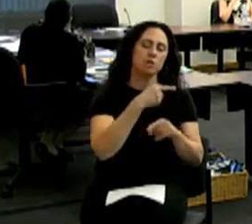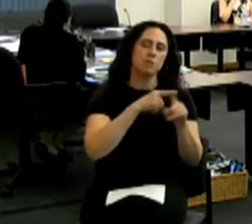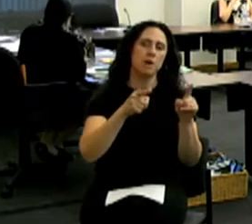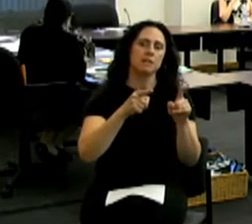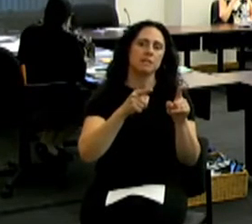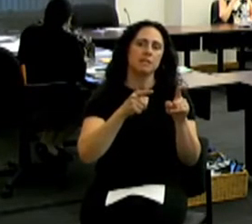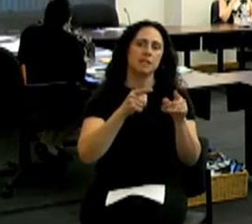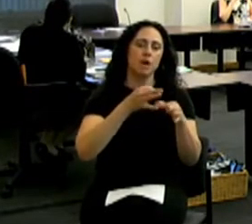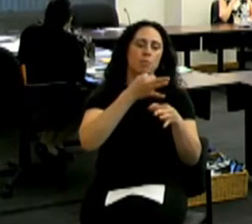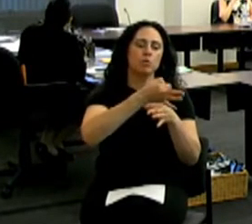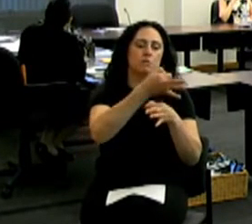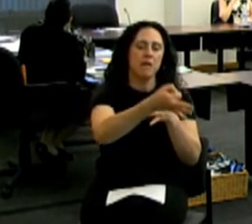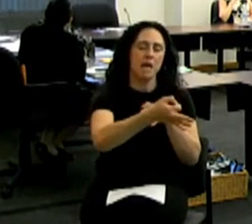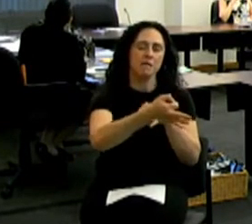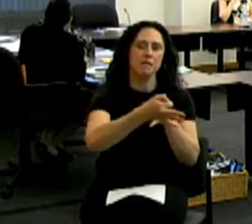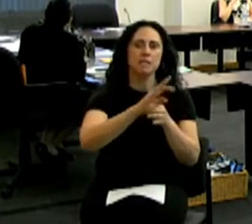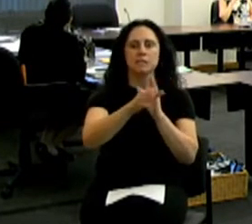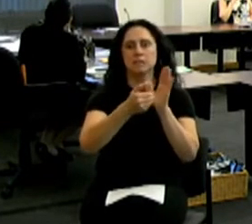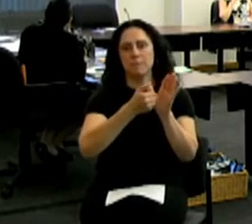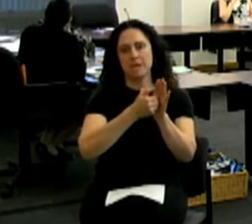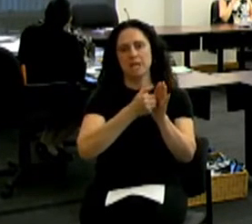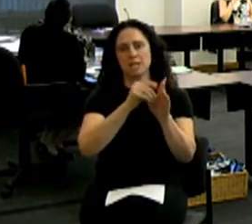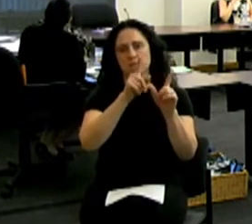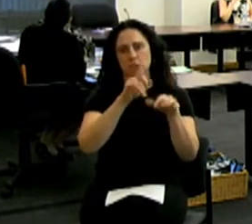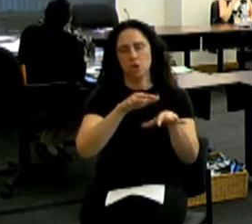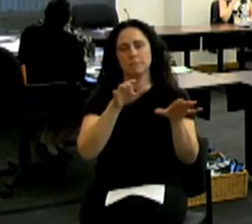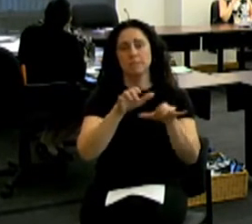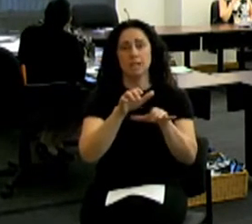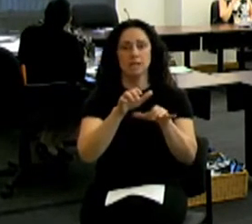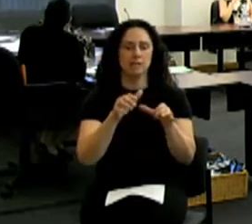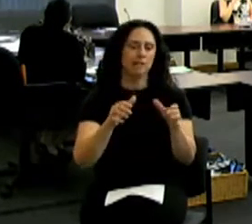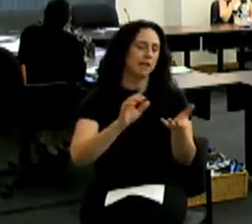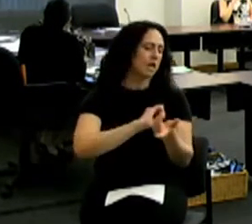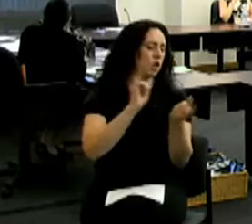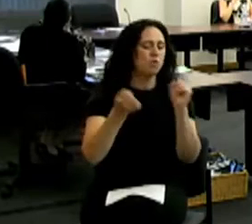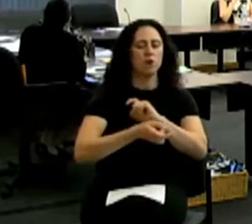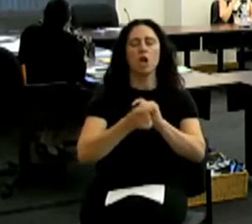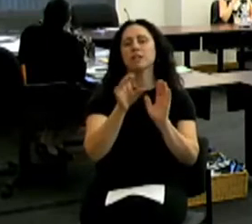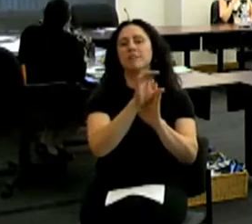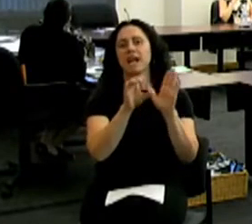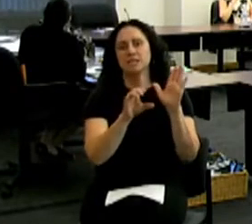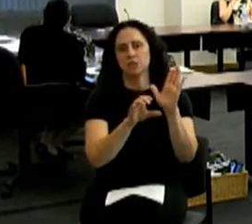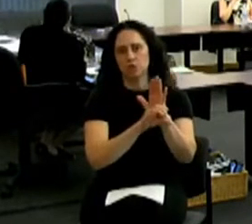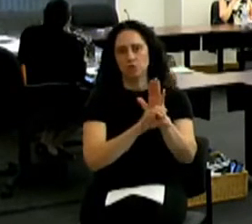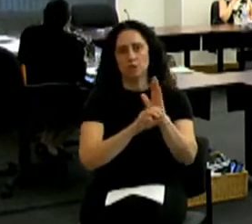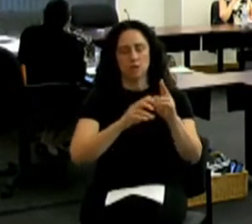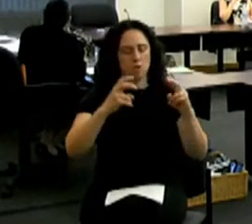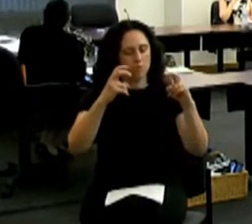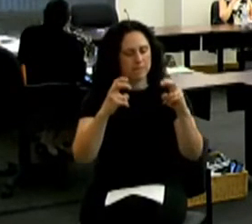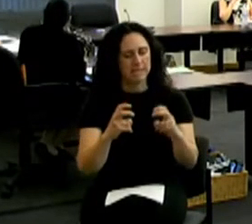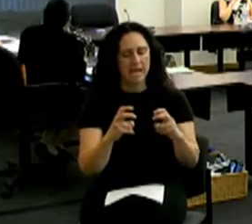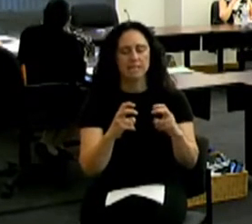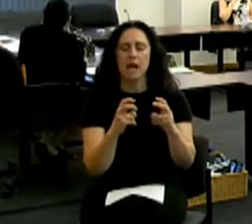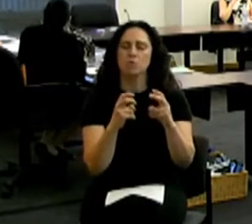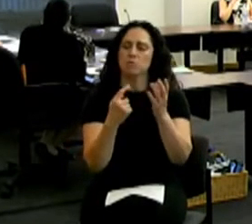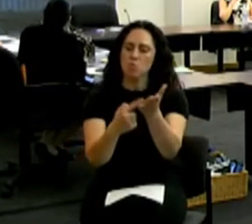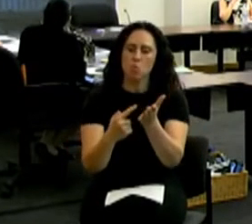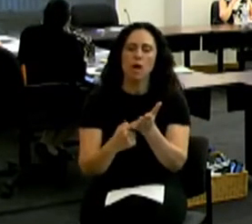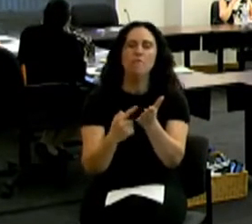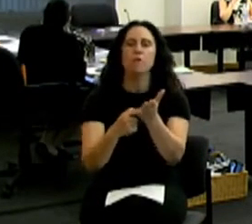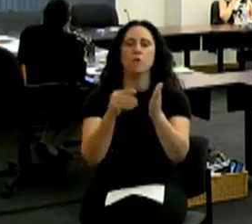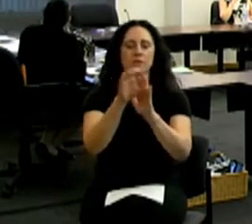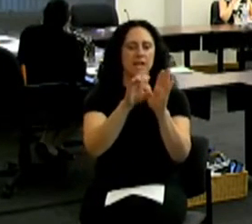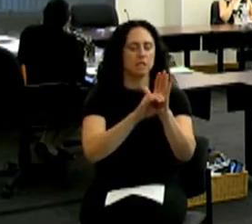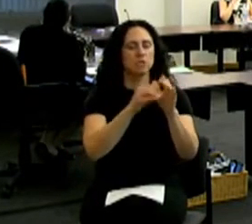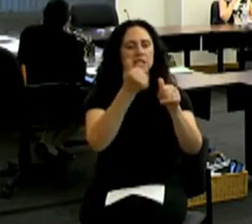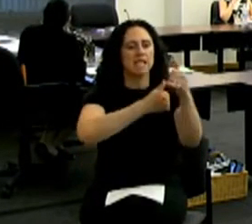getting pushed back due to midterms. We did an overhaul of the Constitution. So we sat down and we went through the Constitution line by